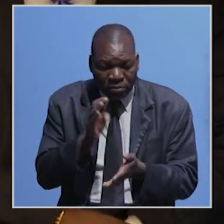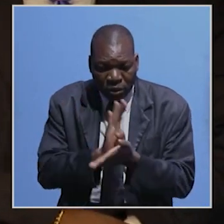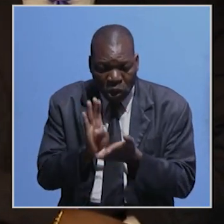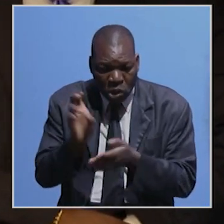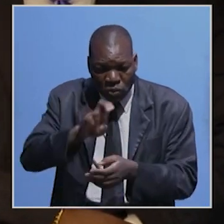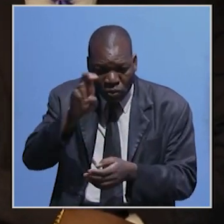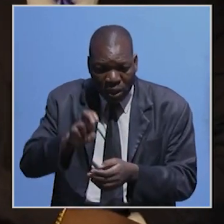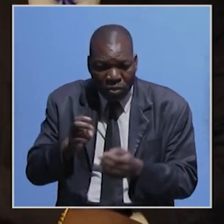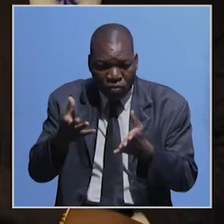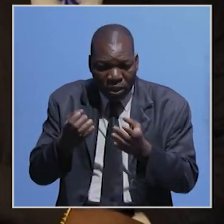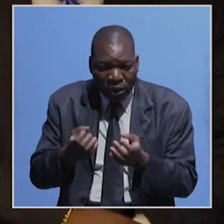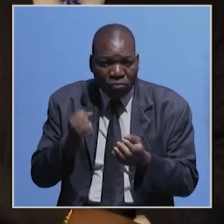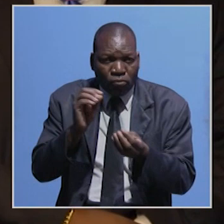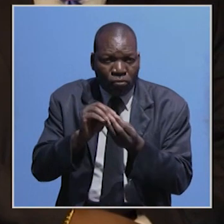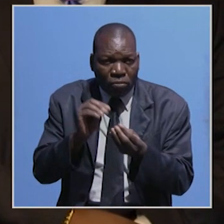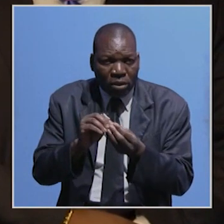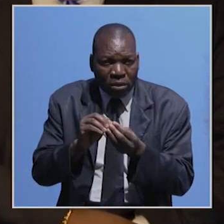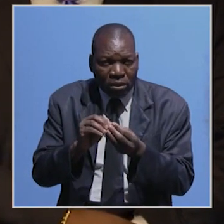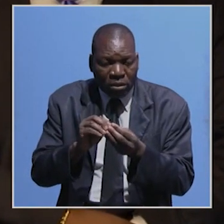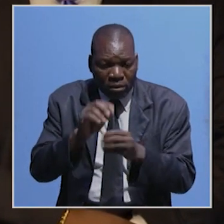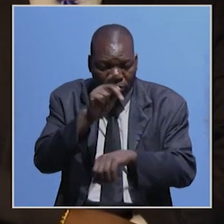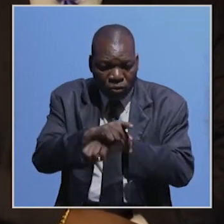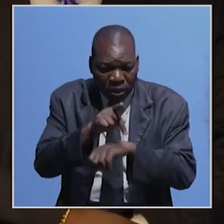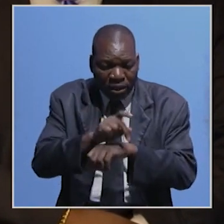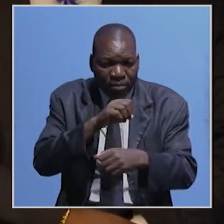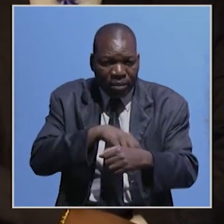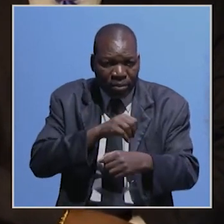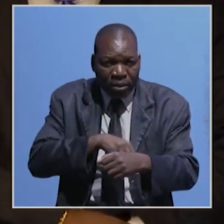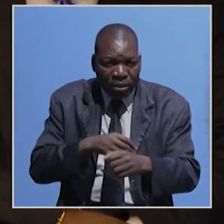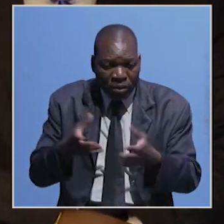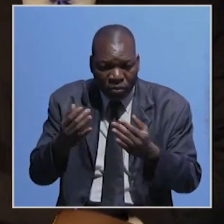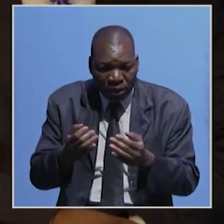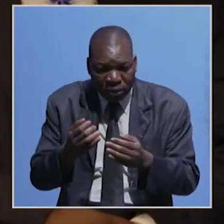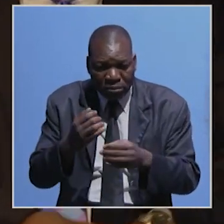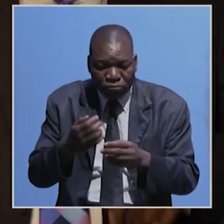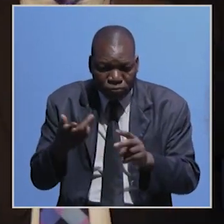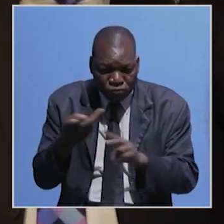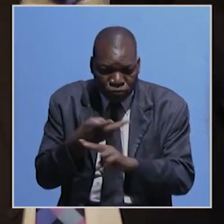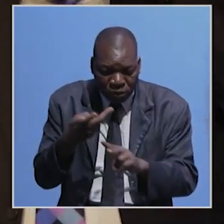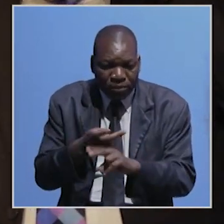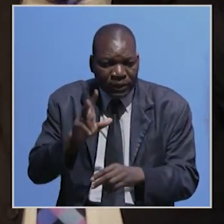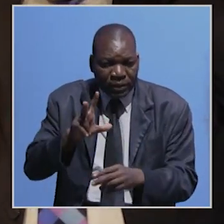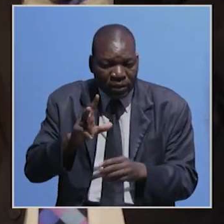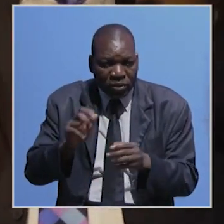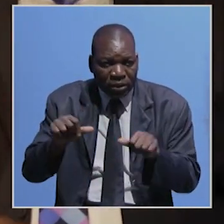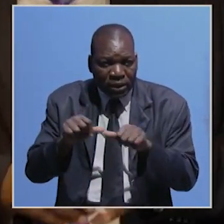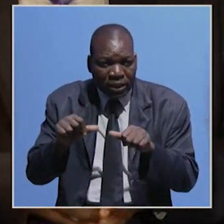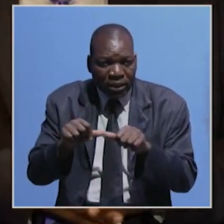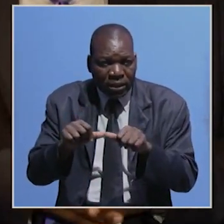such size projects, investments. We want to triple the size. We want to get to billions.